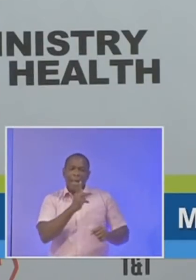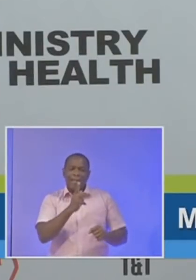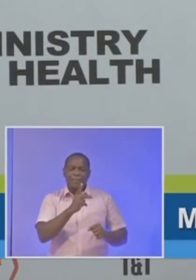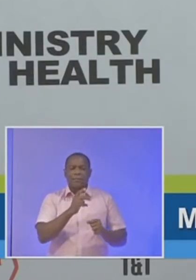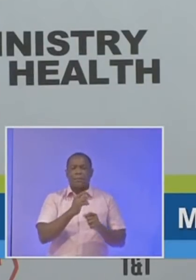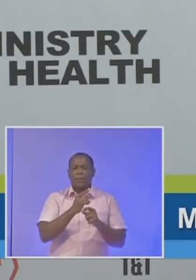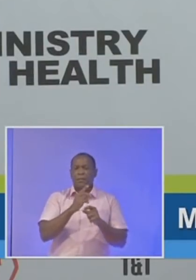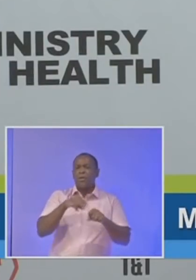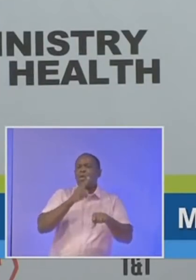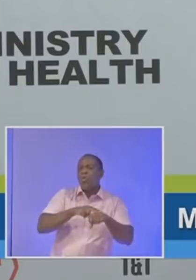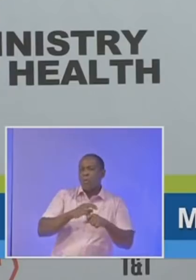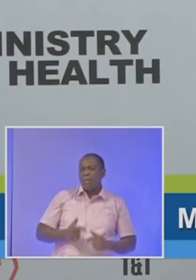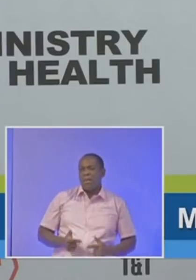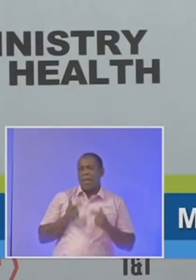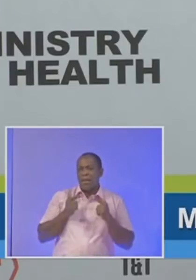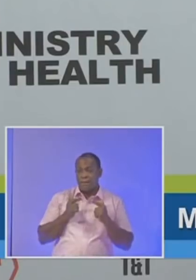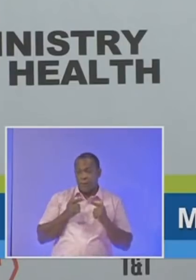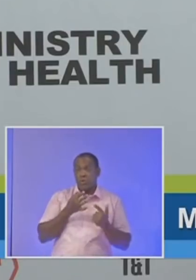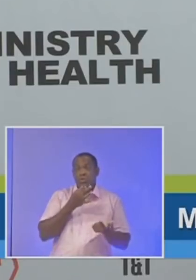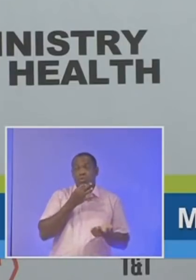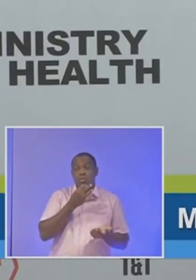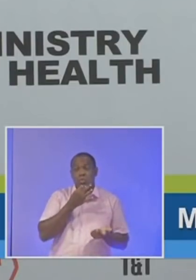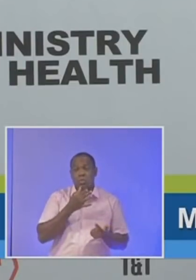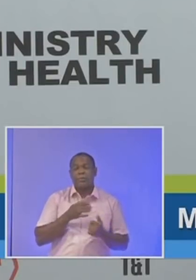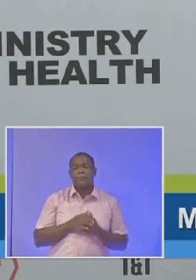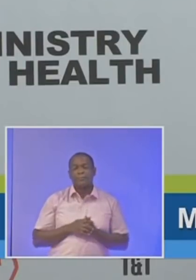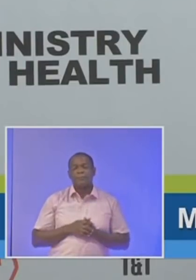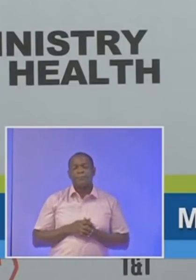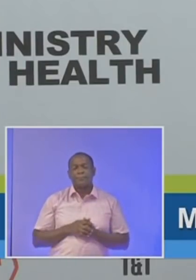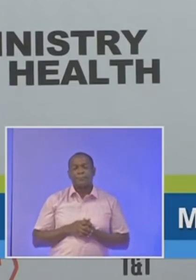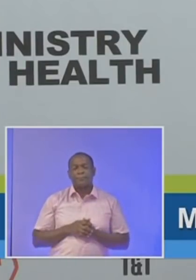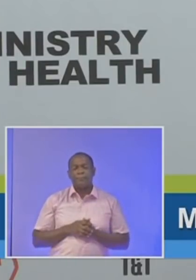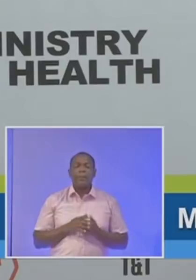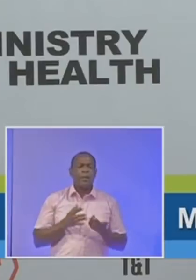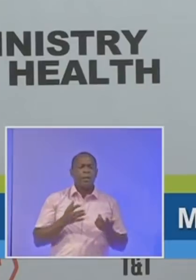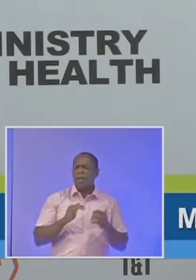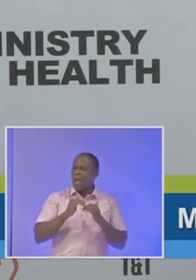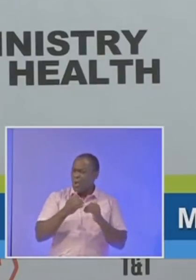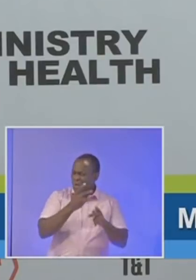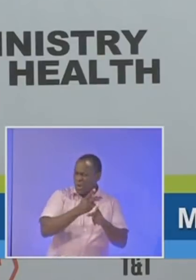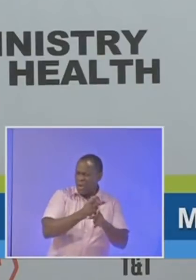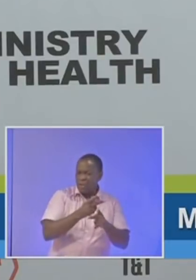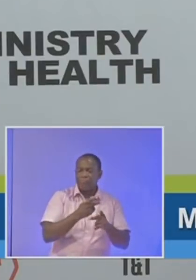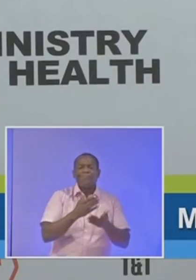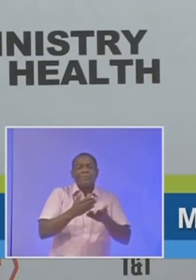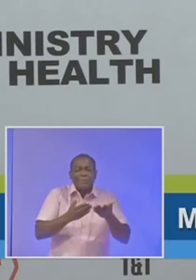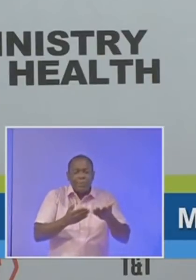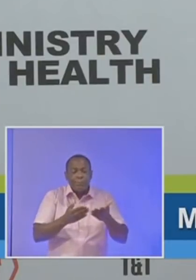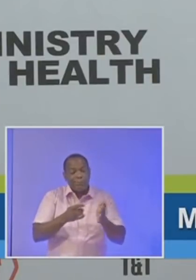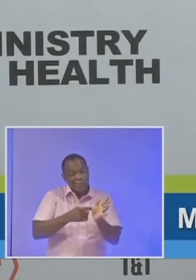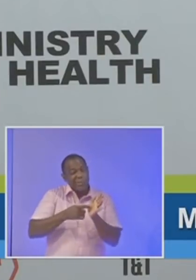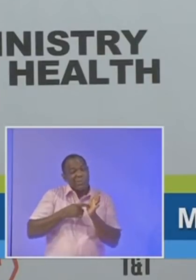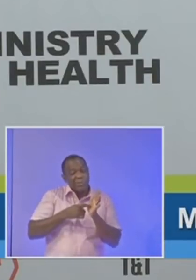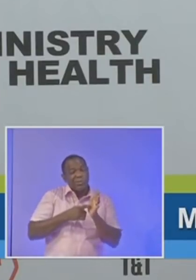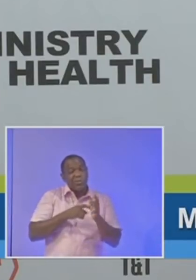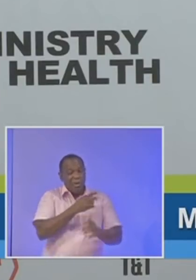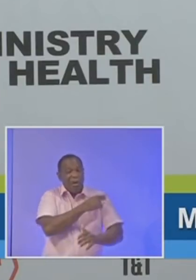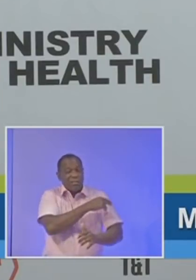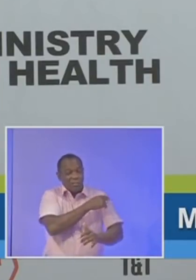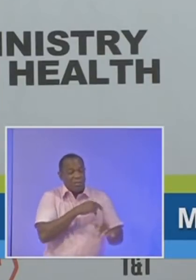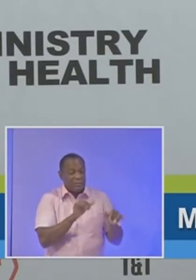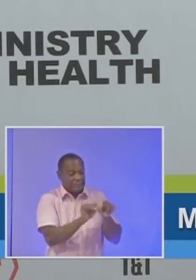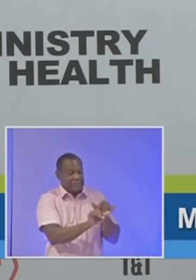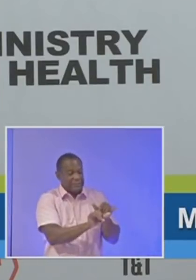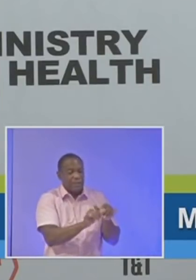that the sufferers of long COVID can be both hospitalized and non-hospitalized infections. One